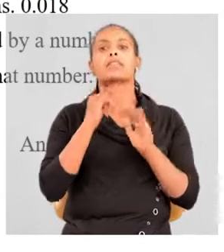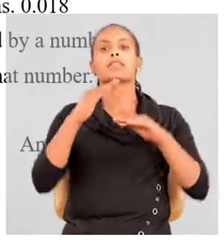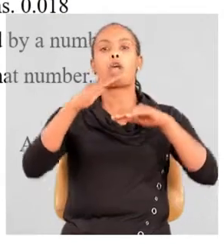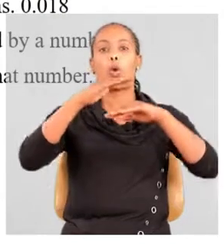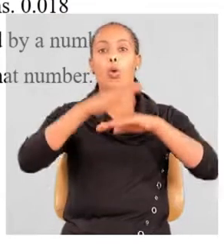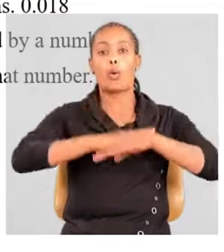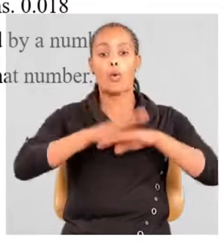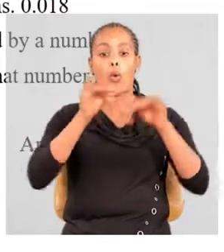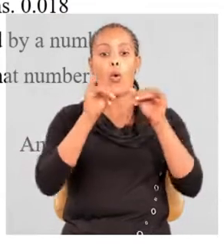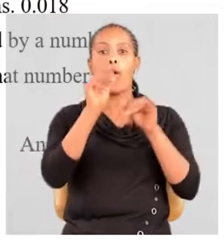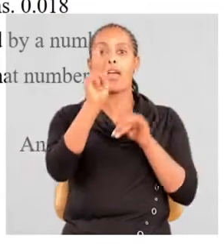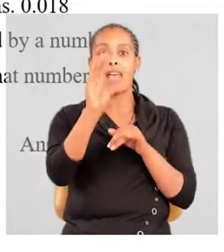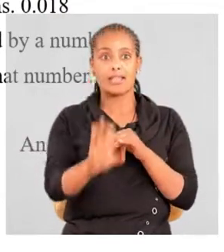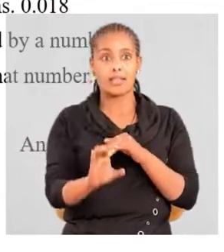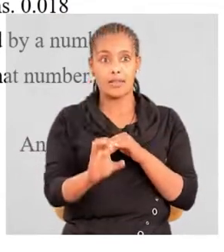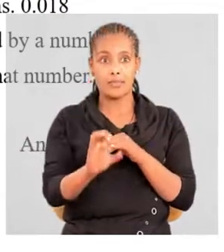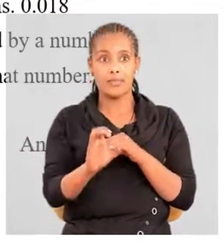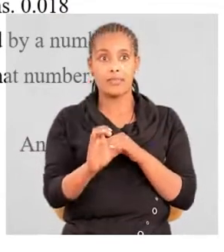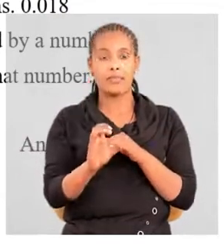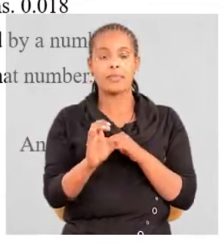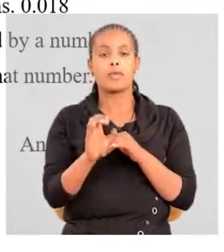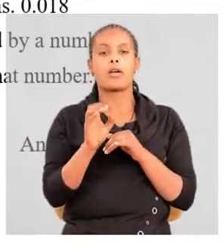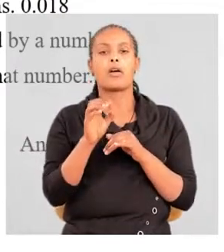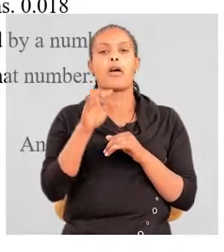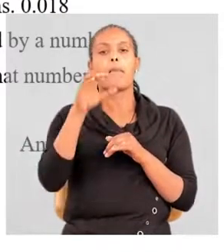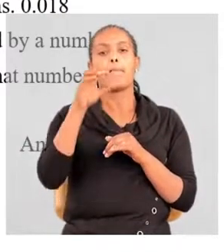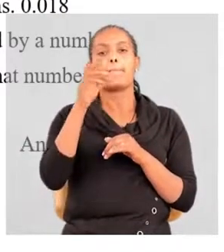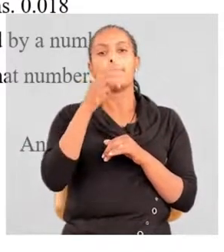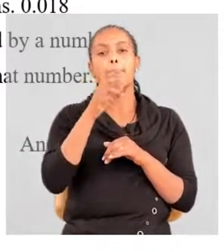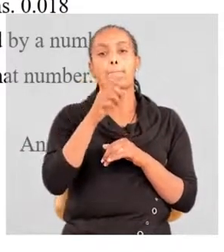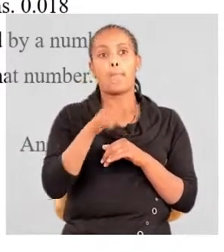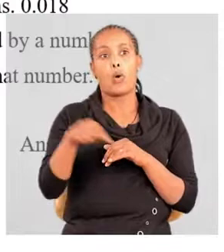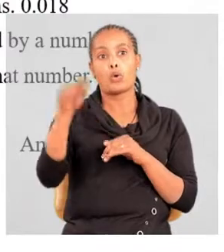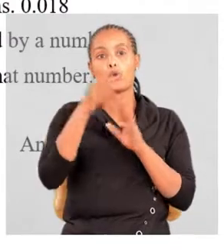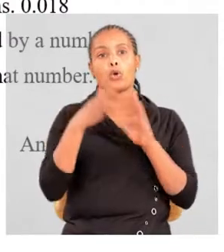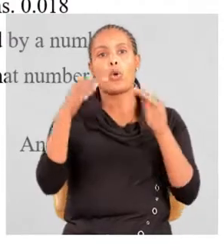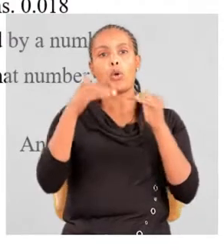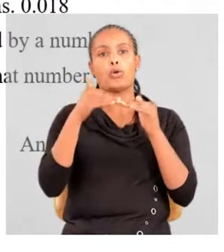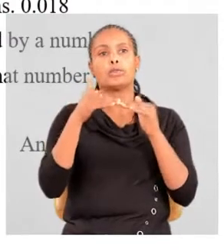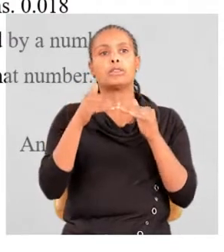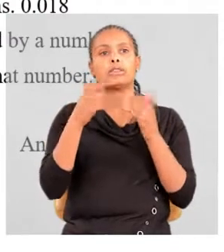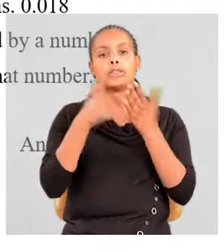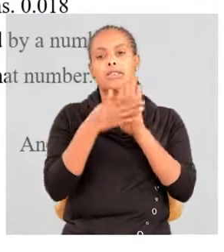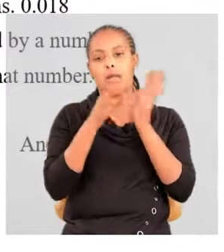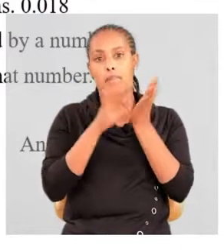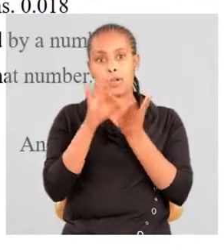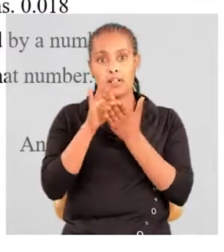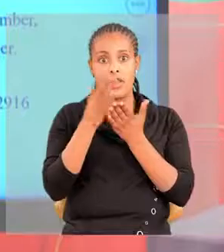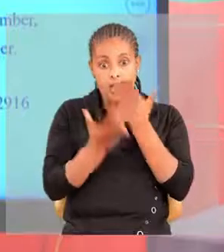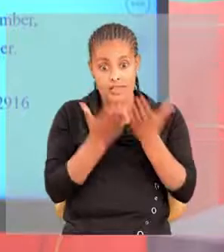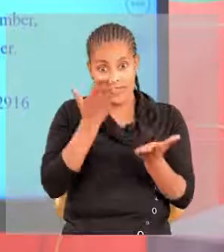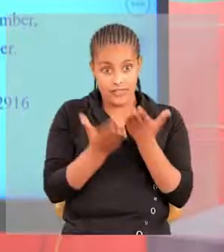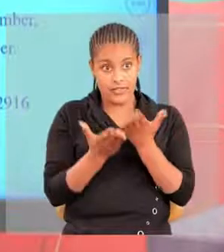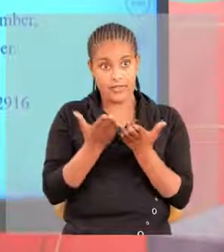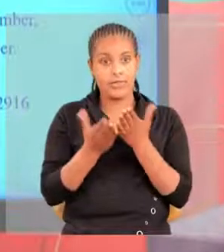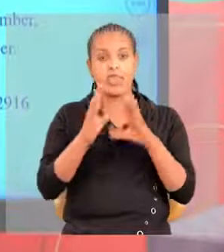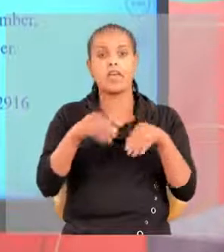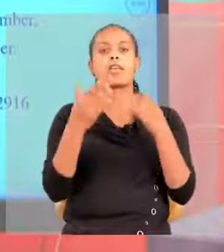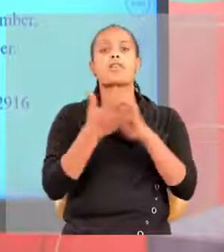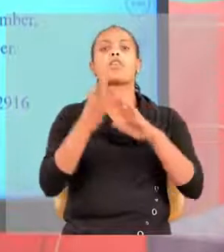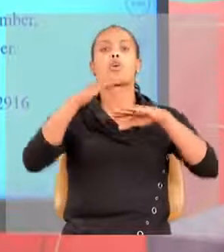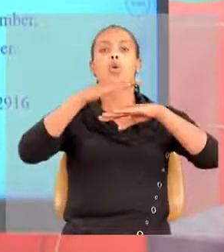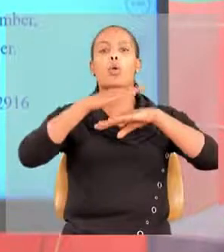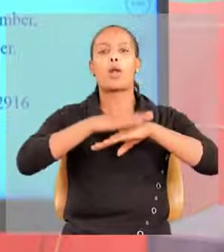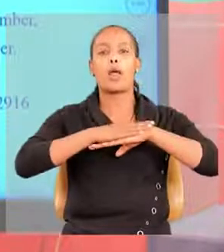equilibrium constant raised to a power that is equals to the number. If a given